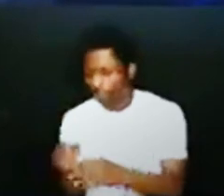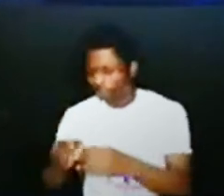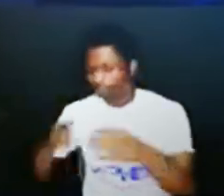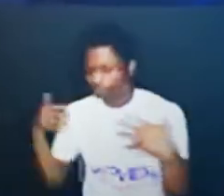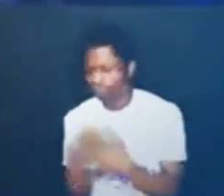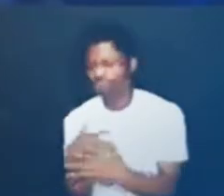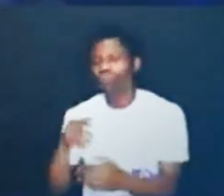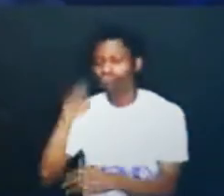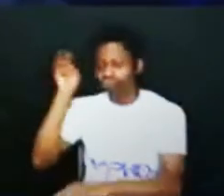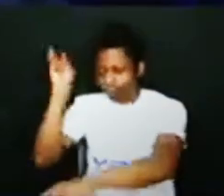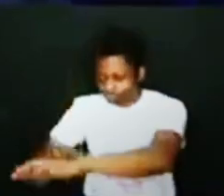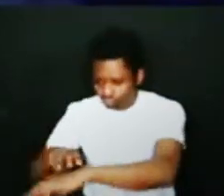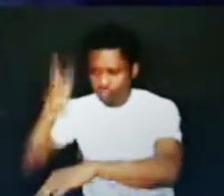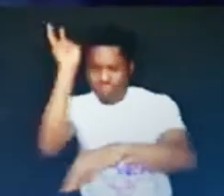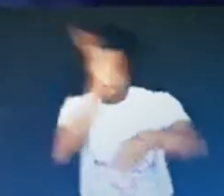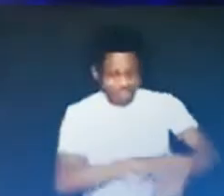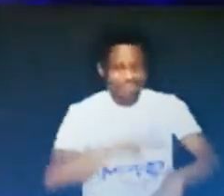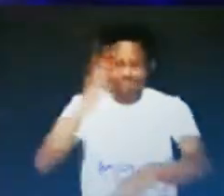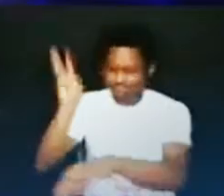Threats. Warnings.